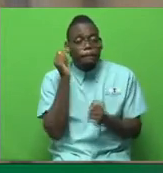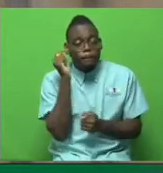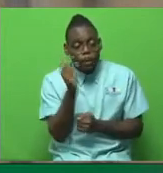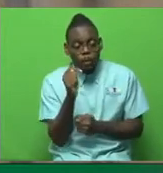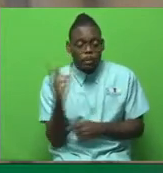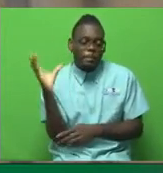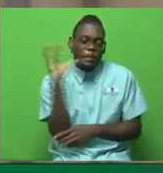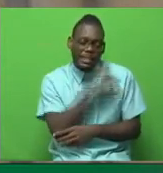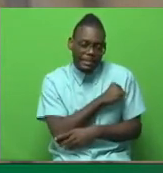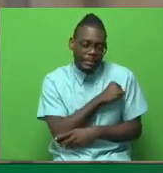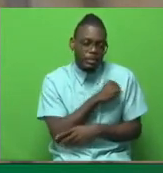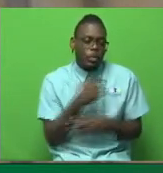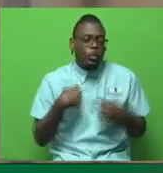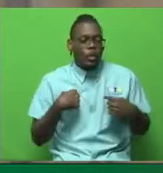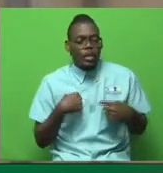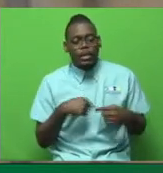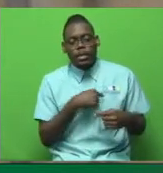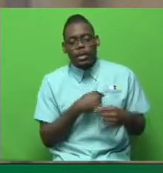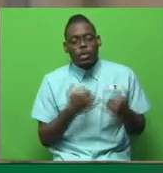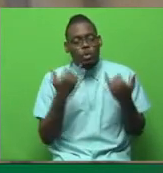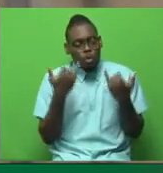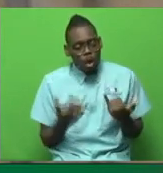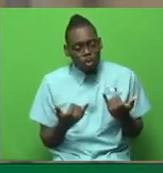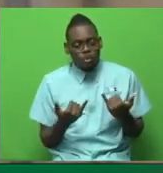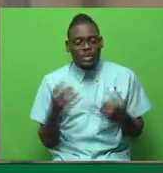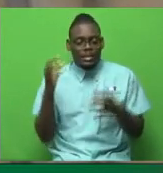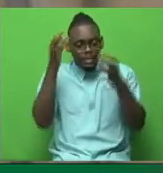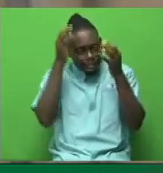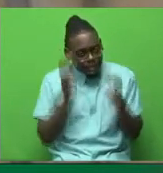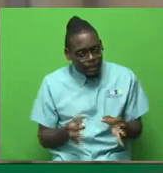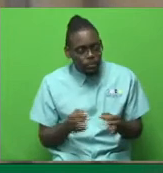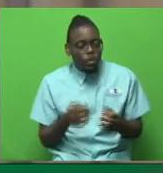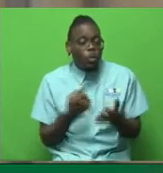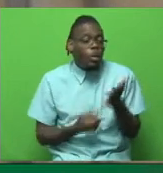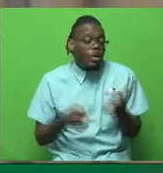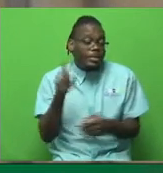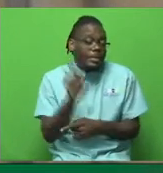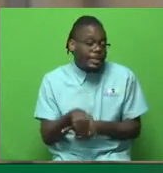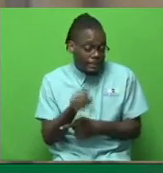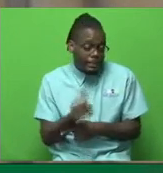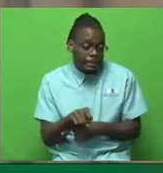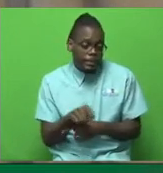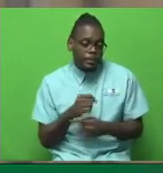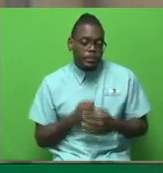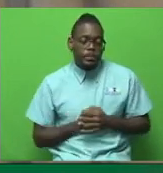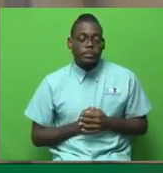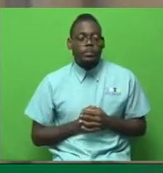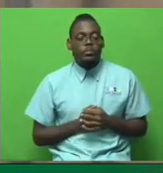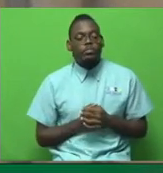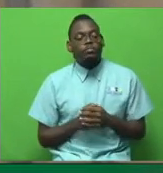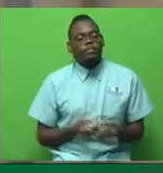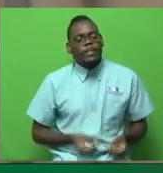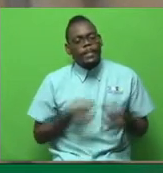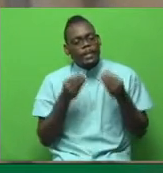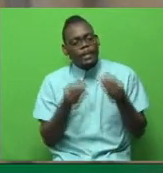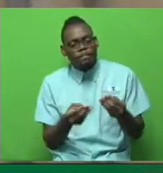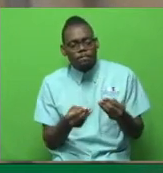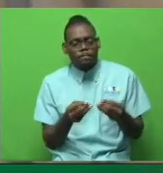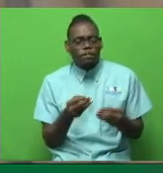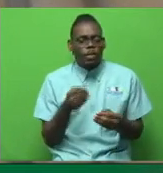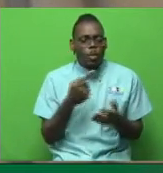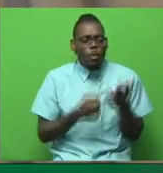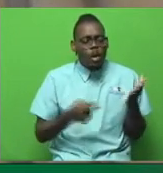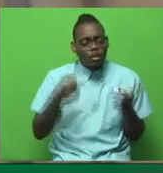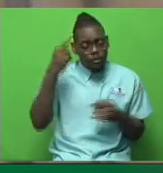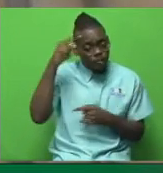to meet the children where their needs are to give them what they require to develop them into productive